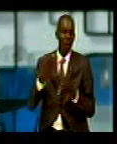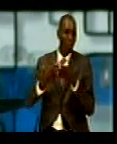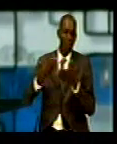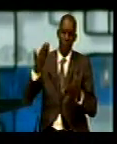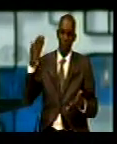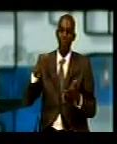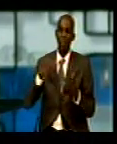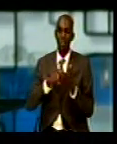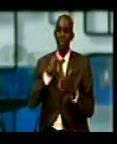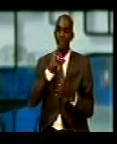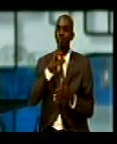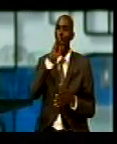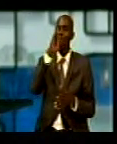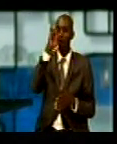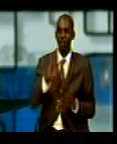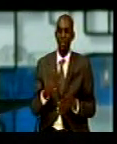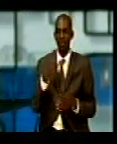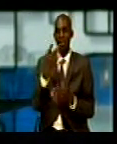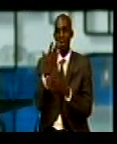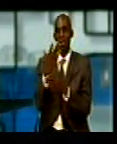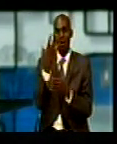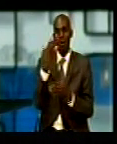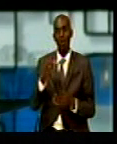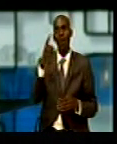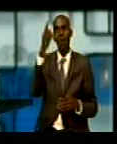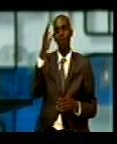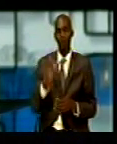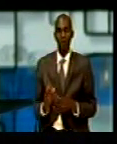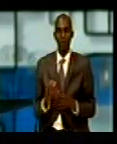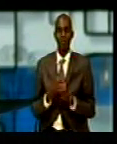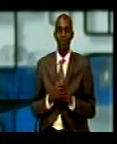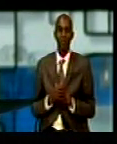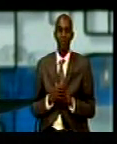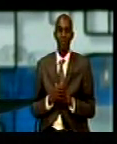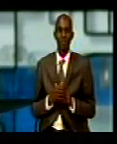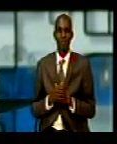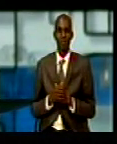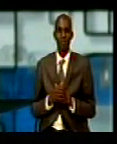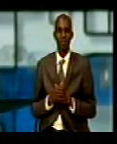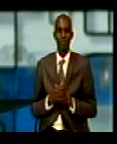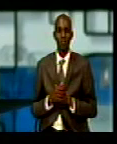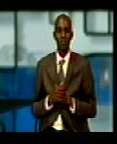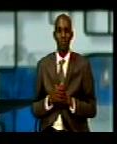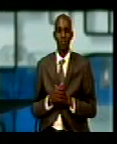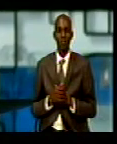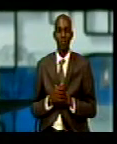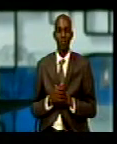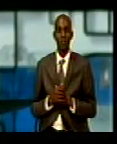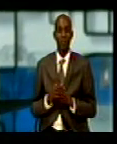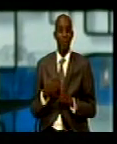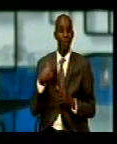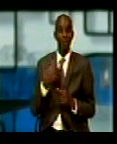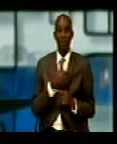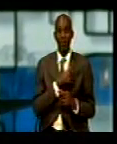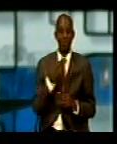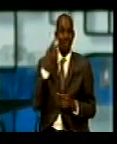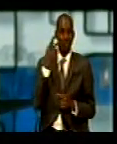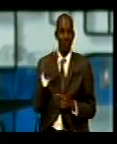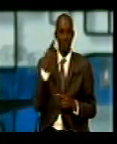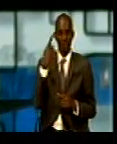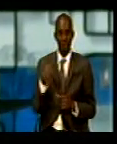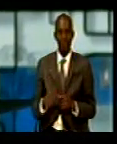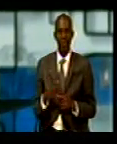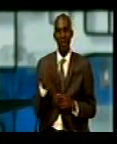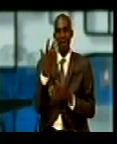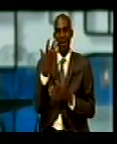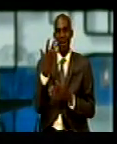God. We now return to the state overseer. We see the finger of God. Bringing